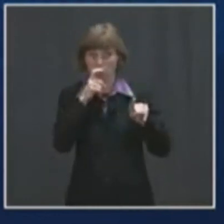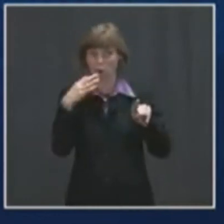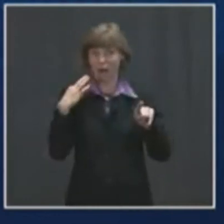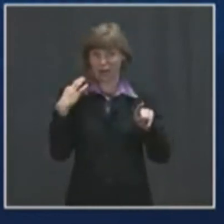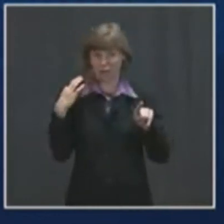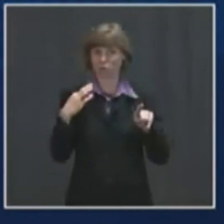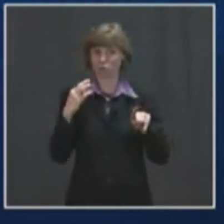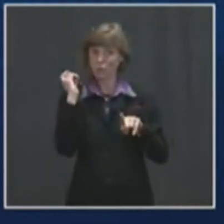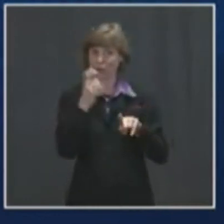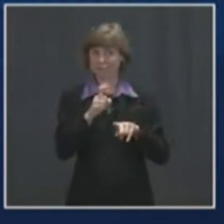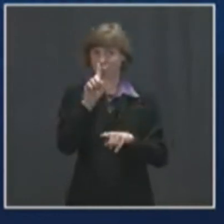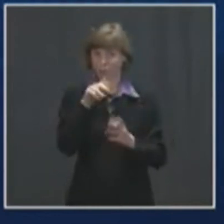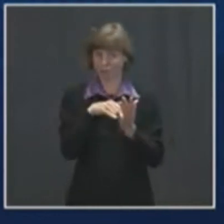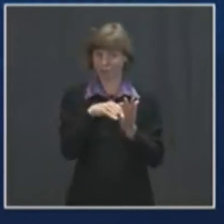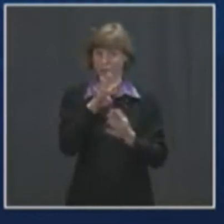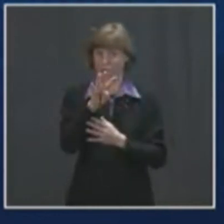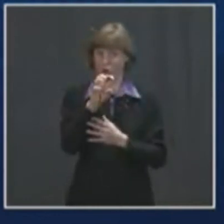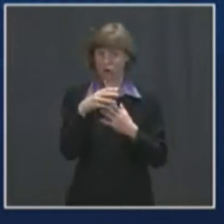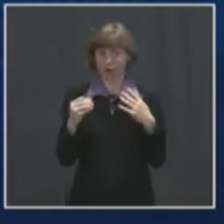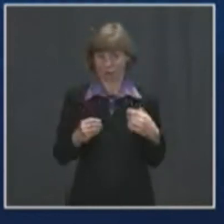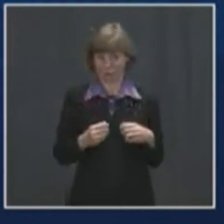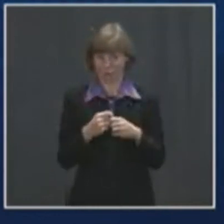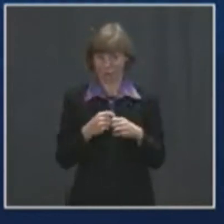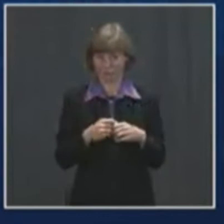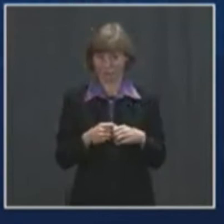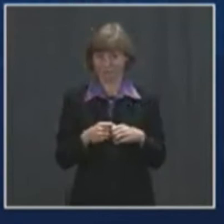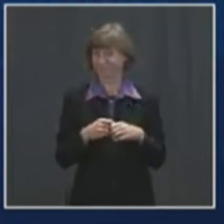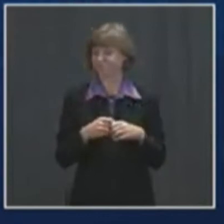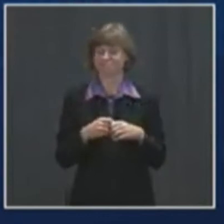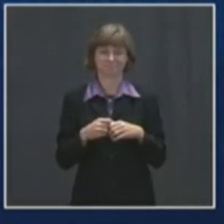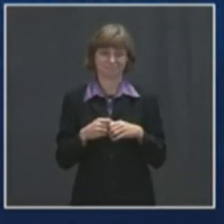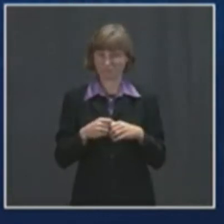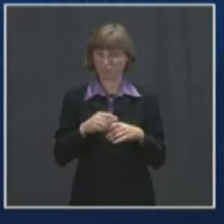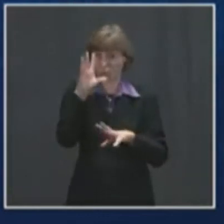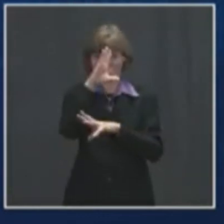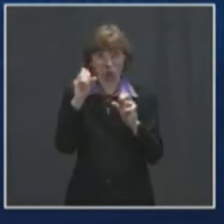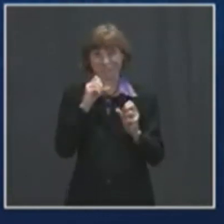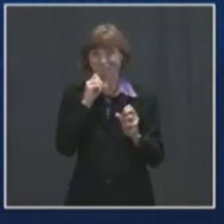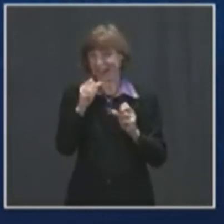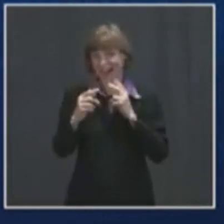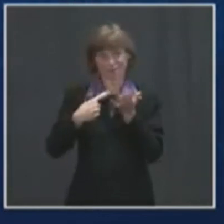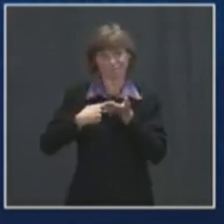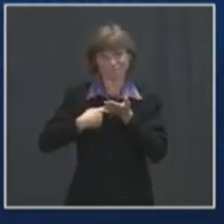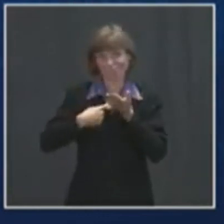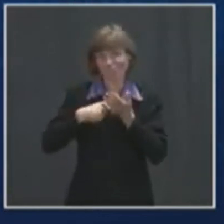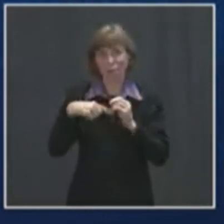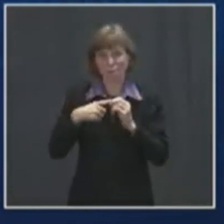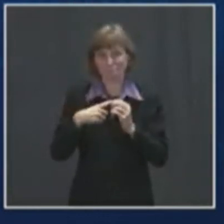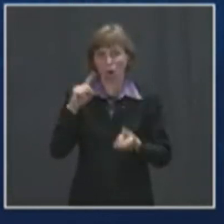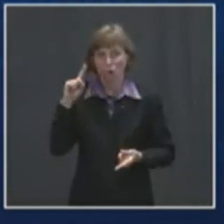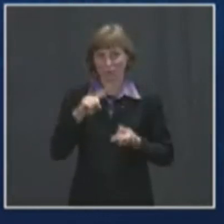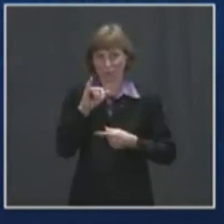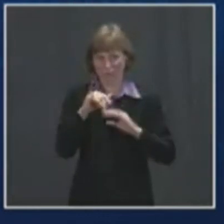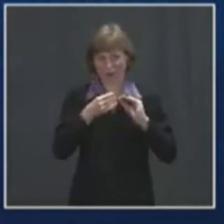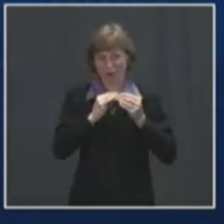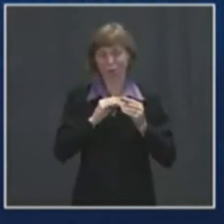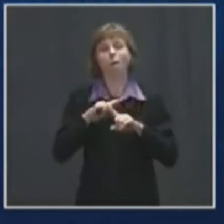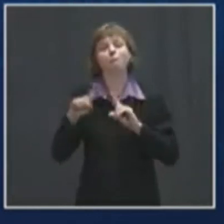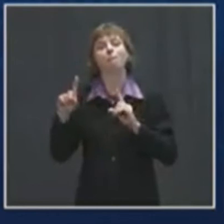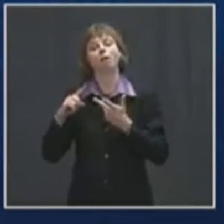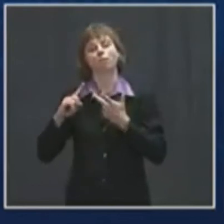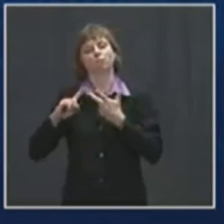checks. He's not movable on that becoming smaller. But there is a discussion, as Jared said, about the phase out and what that looks